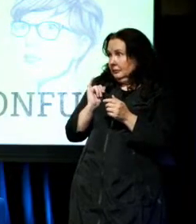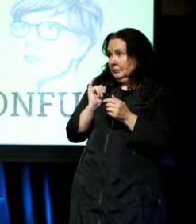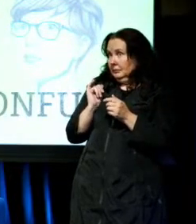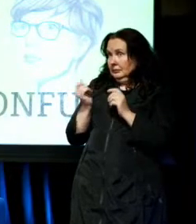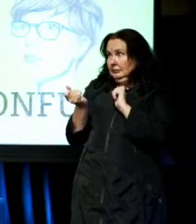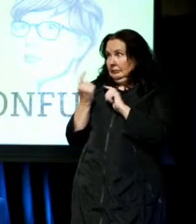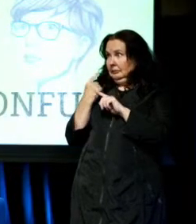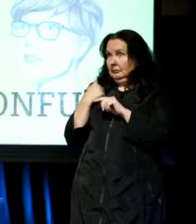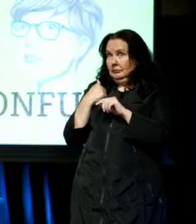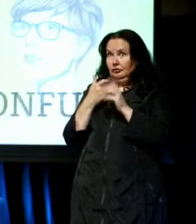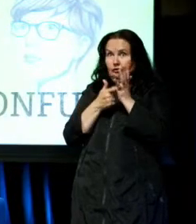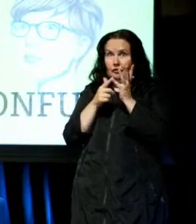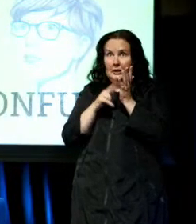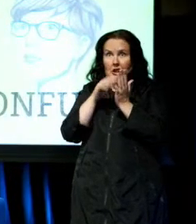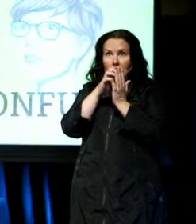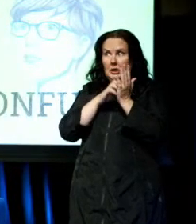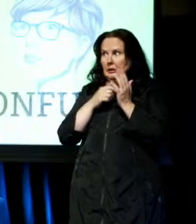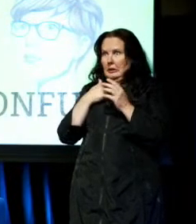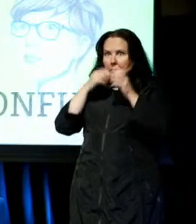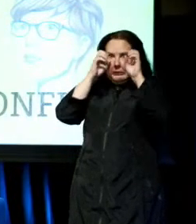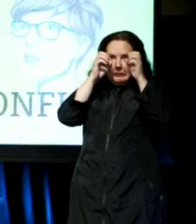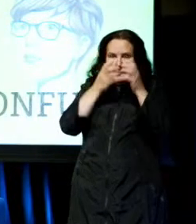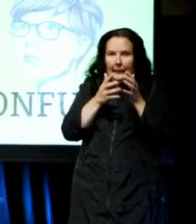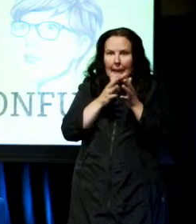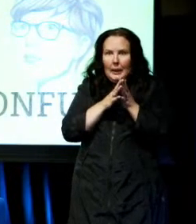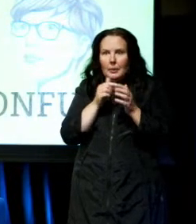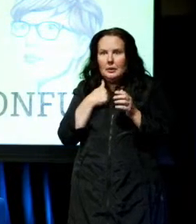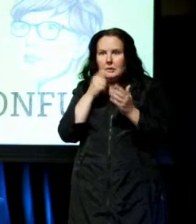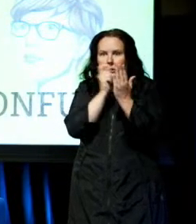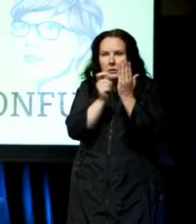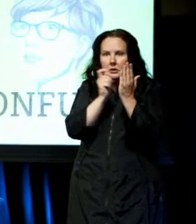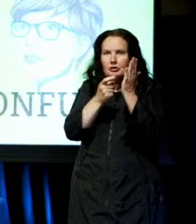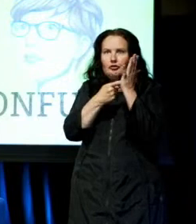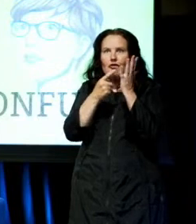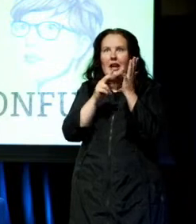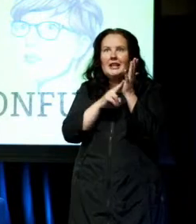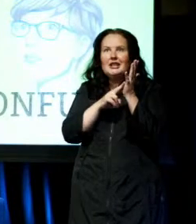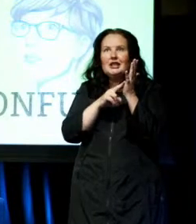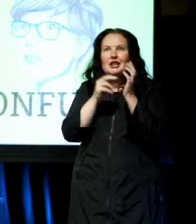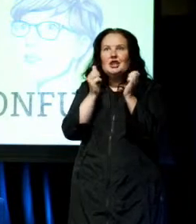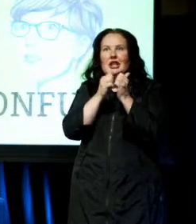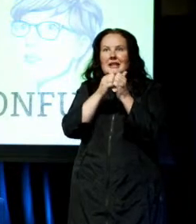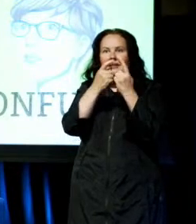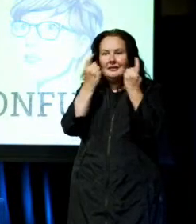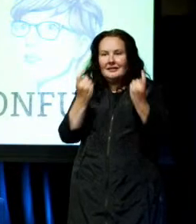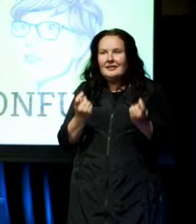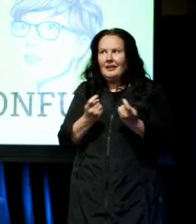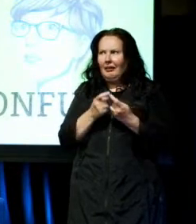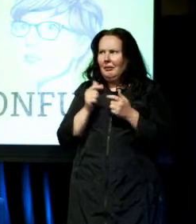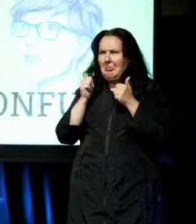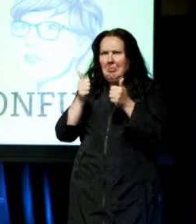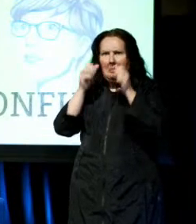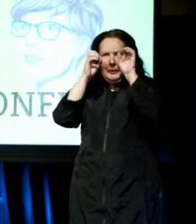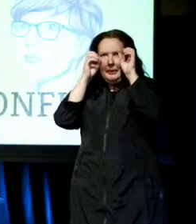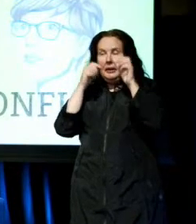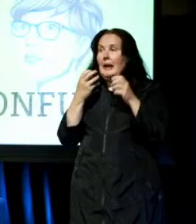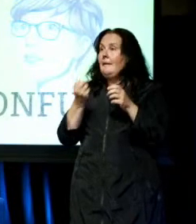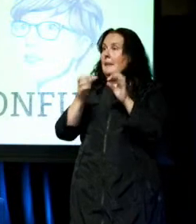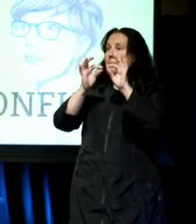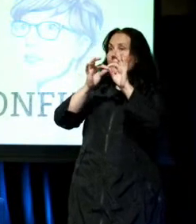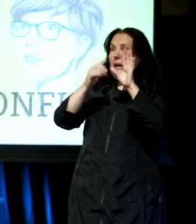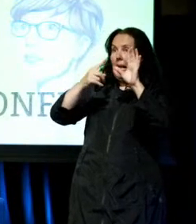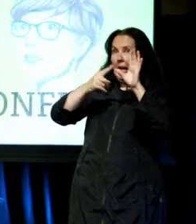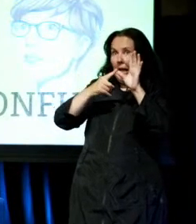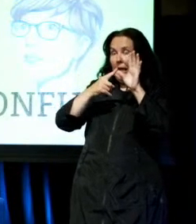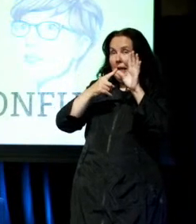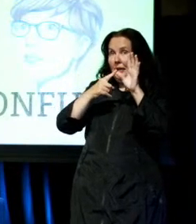sheet. It's our greatest resource. We actually have a Bachelor of Screenwriting here on the